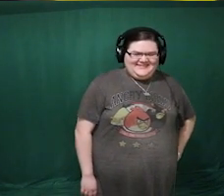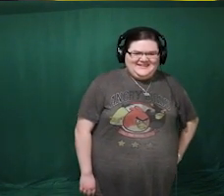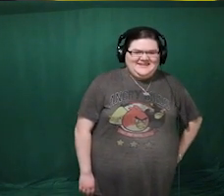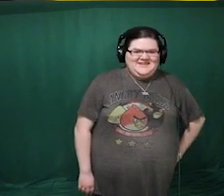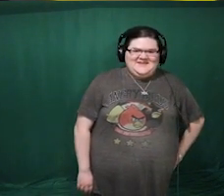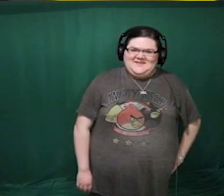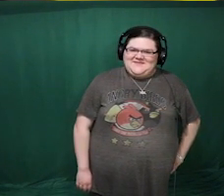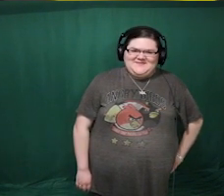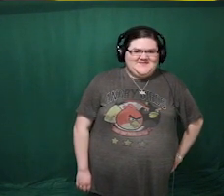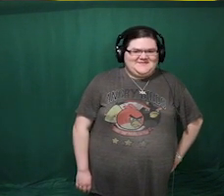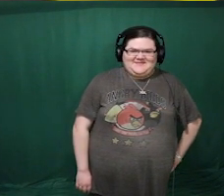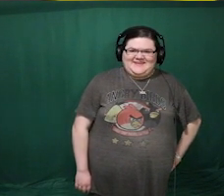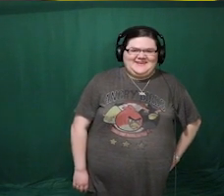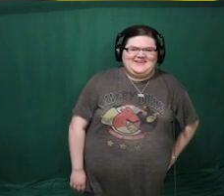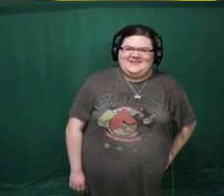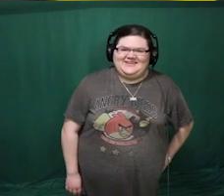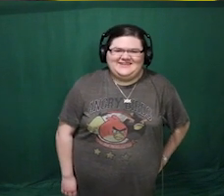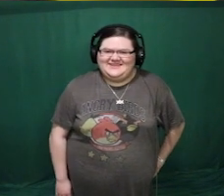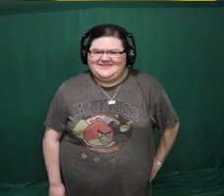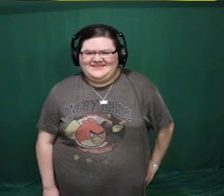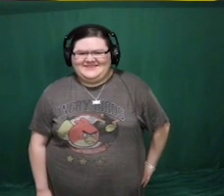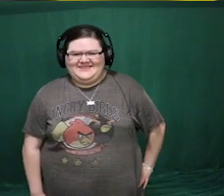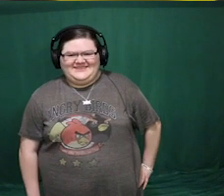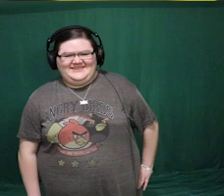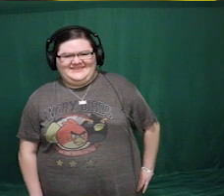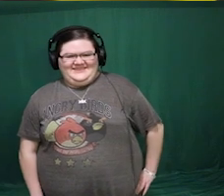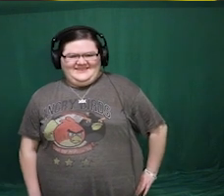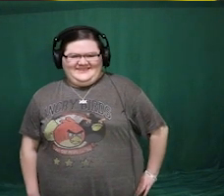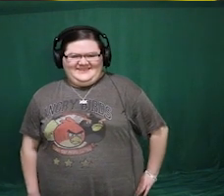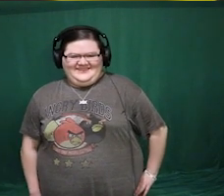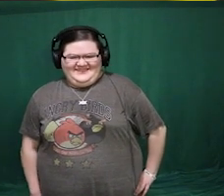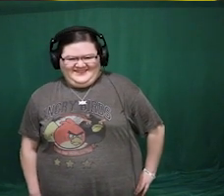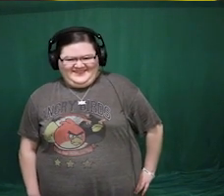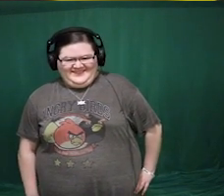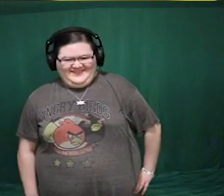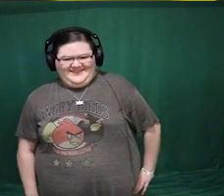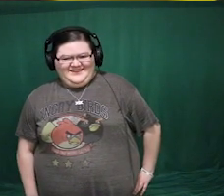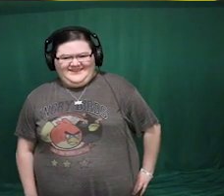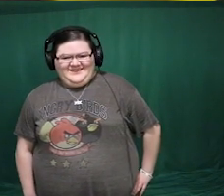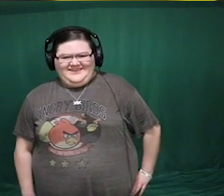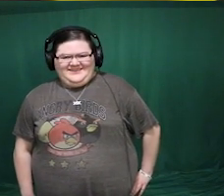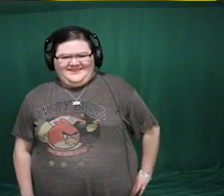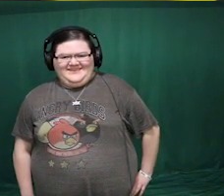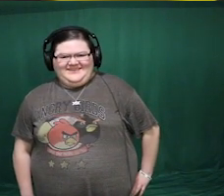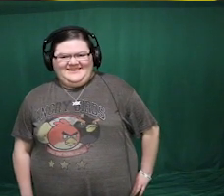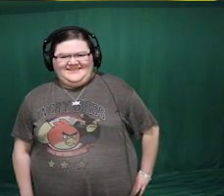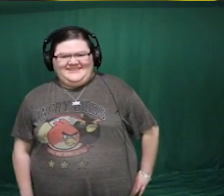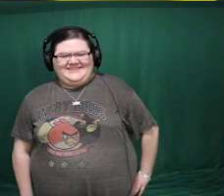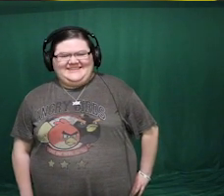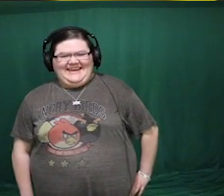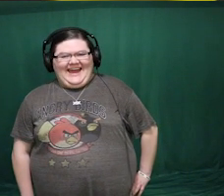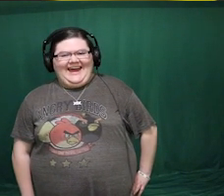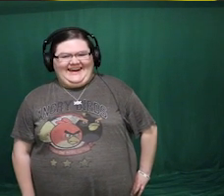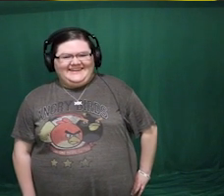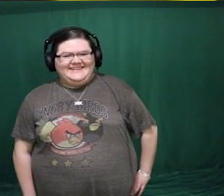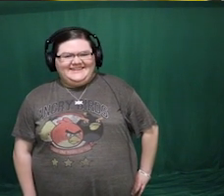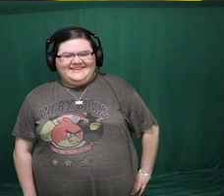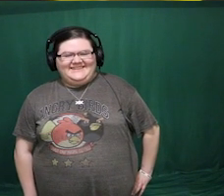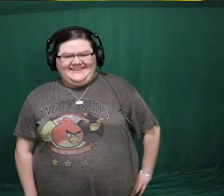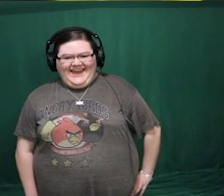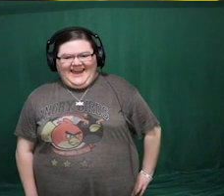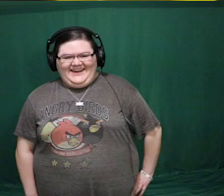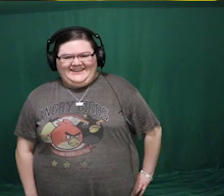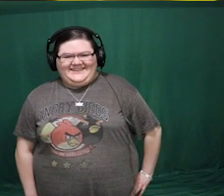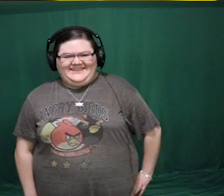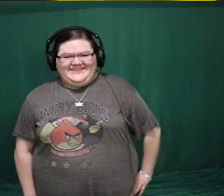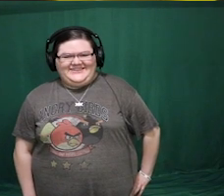head. Bro, I can't believe he hasn't read this question yet. Oh wait, petrol! Bro, where did petrol